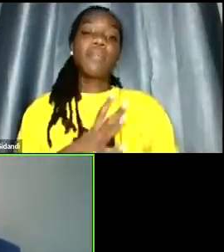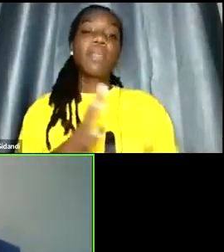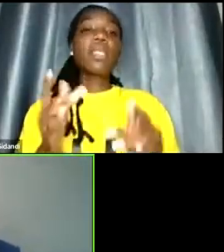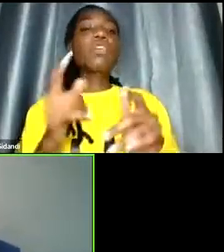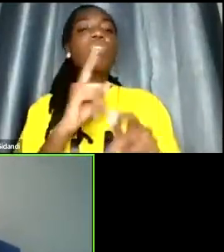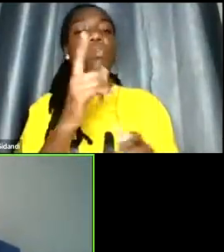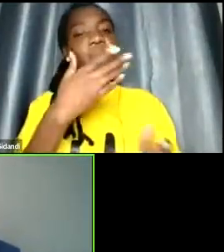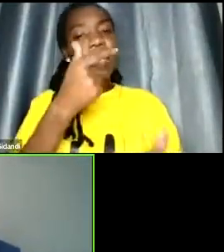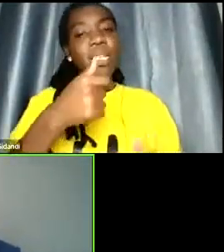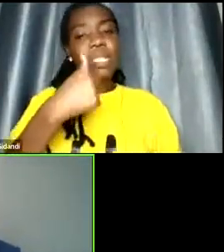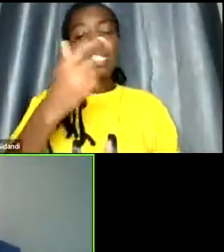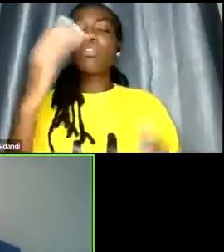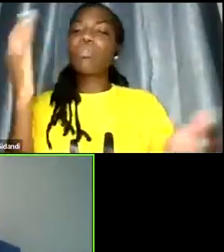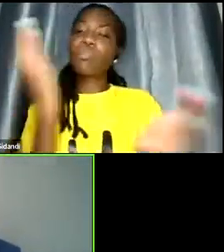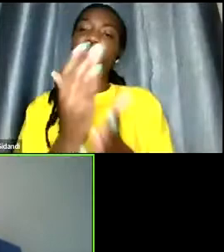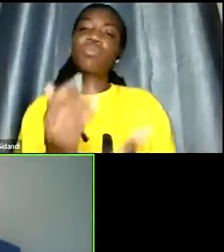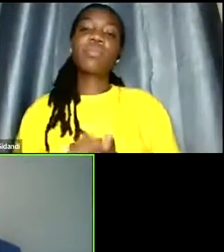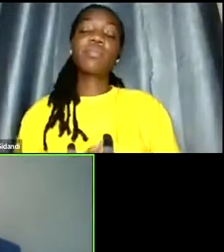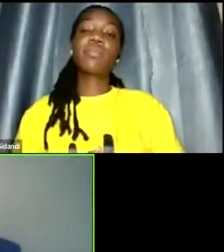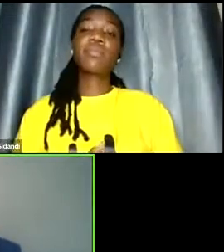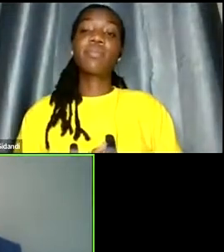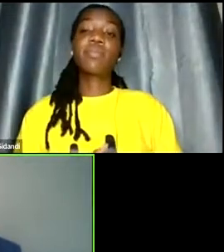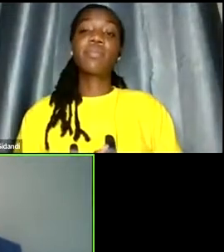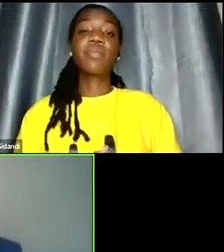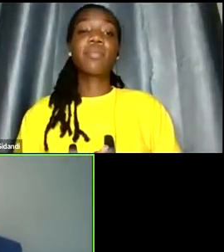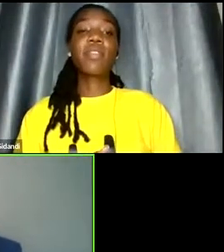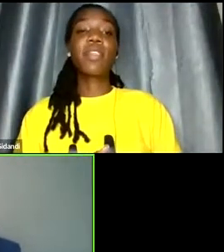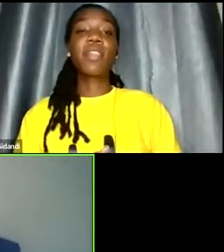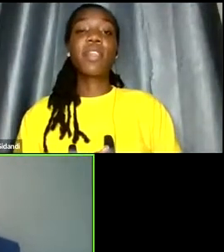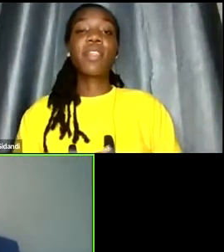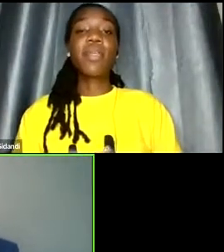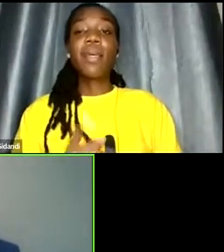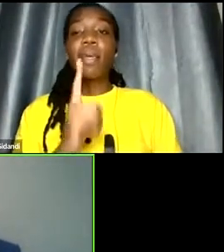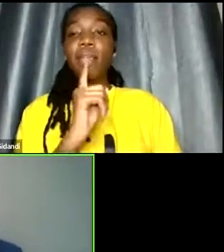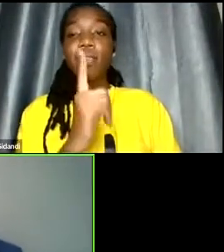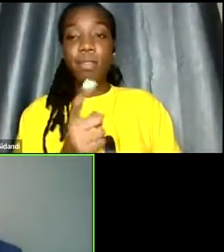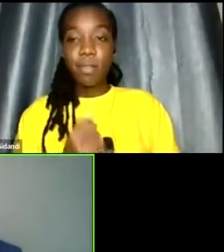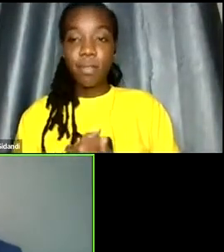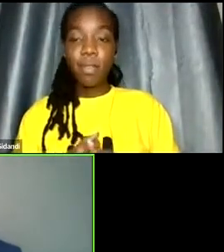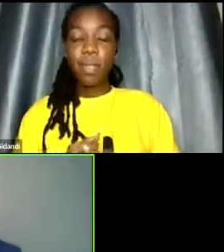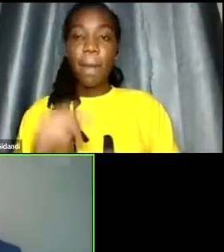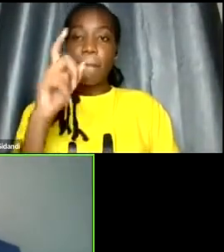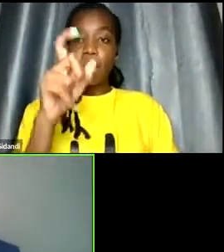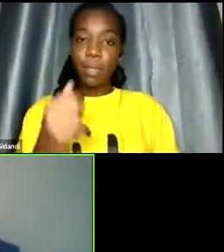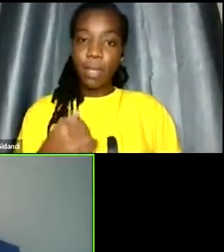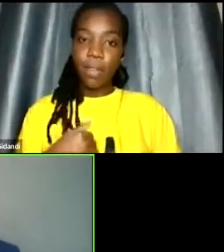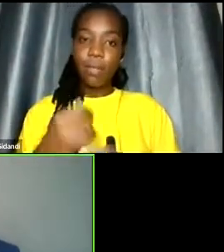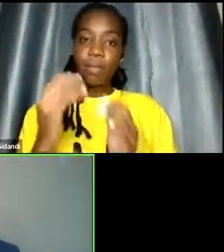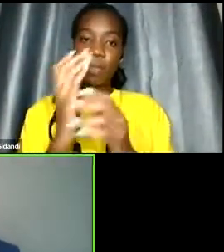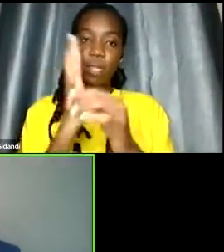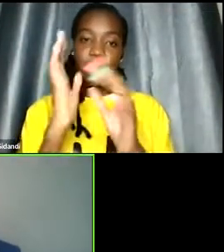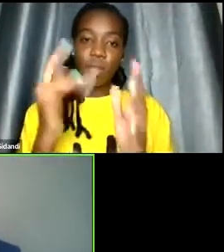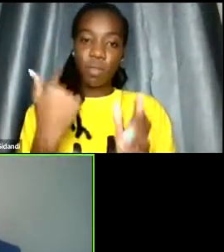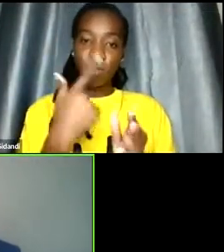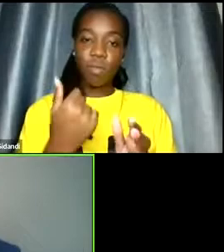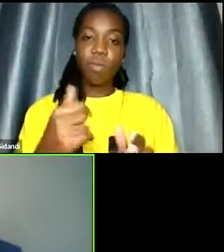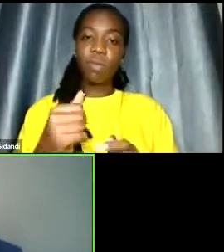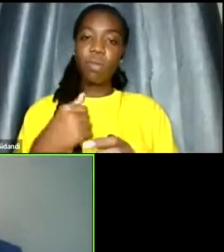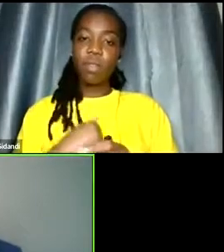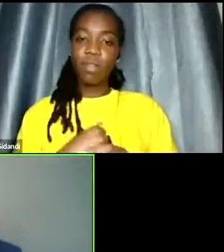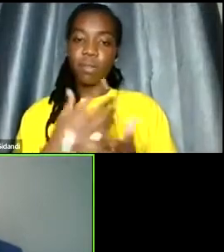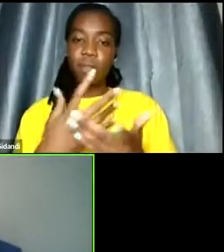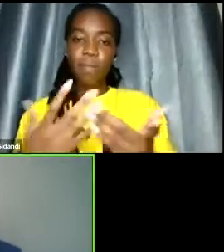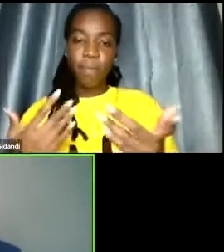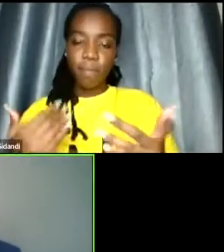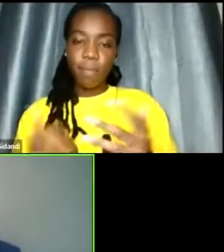just brutally honest with them, all right? So you have to have the leaders have to learn to be authentic. We need to say what